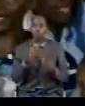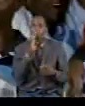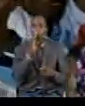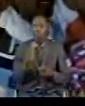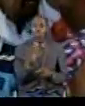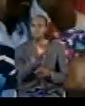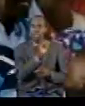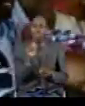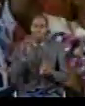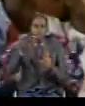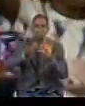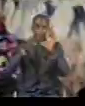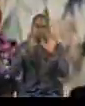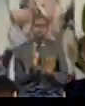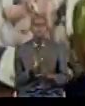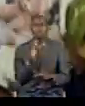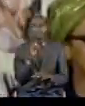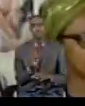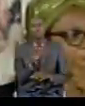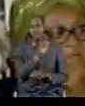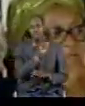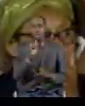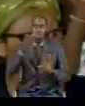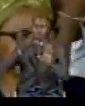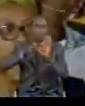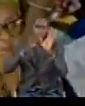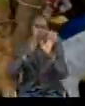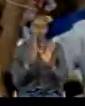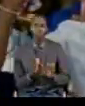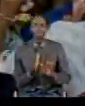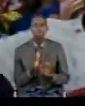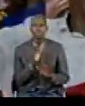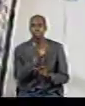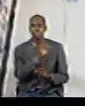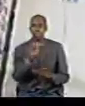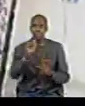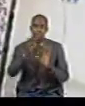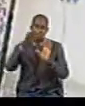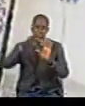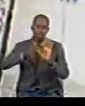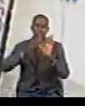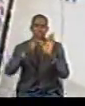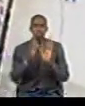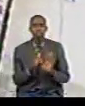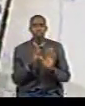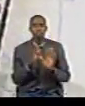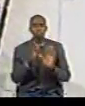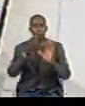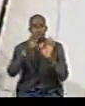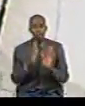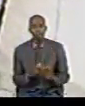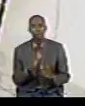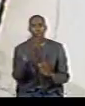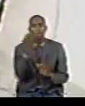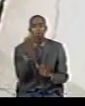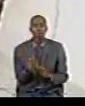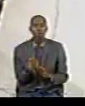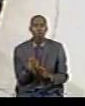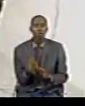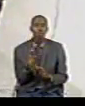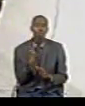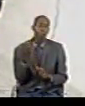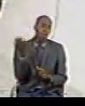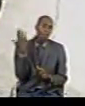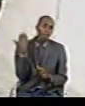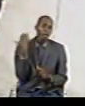partaker. A partaker. A partaker. Partakers of past and